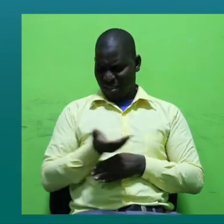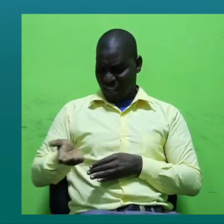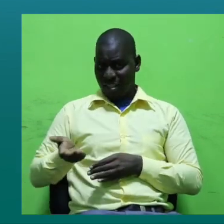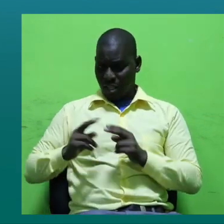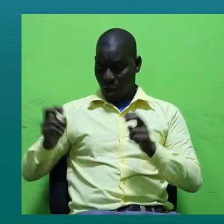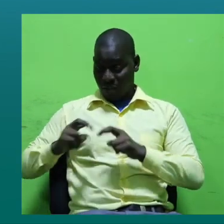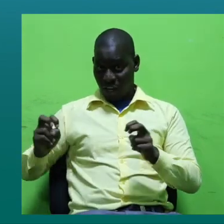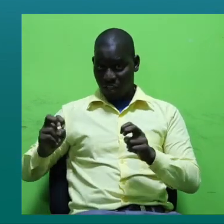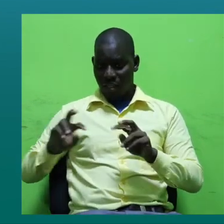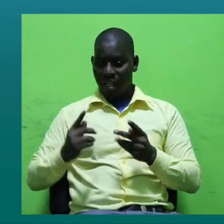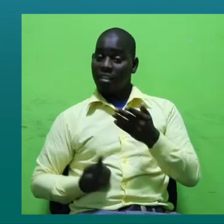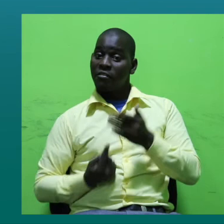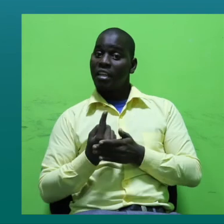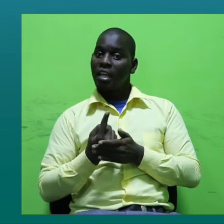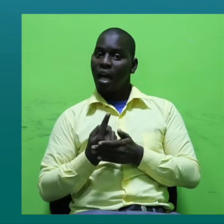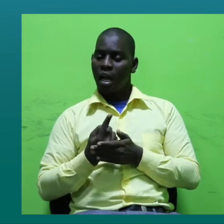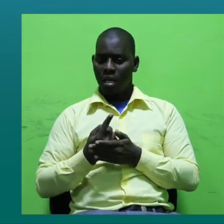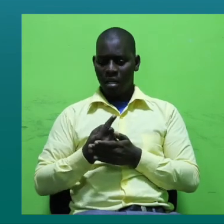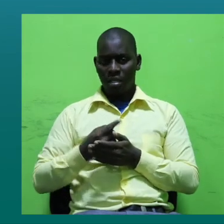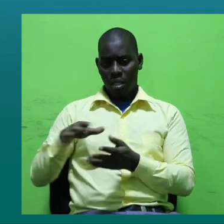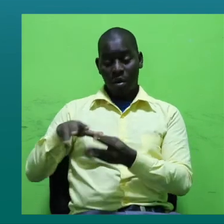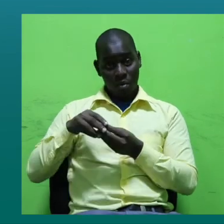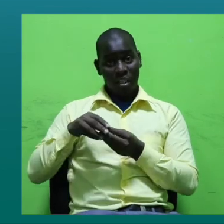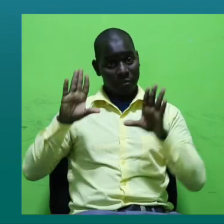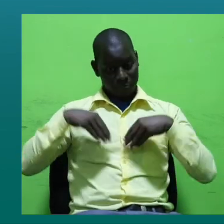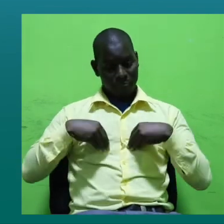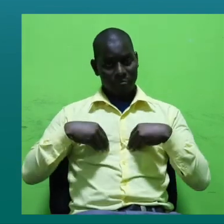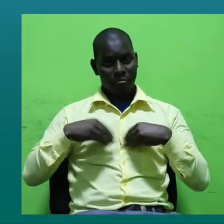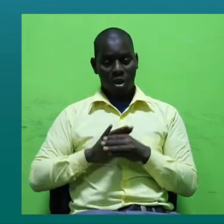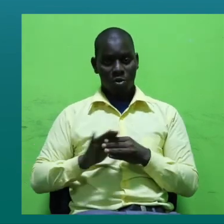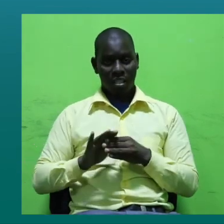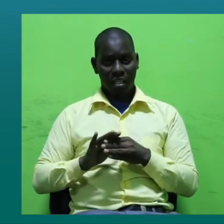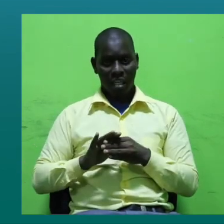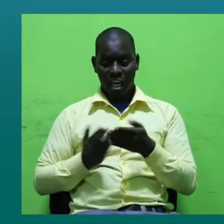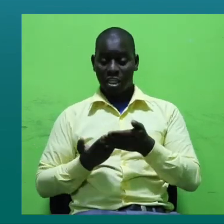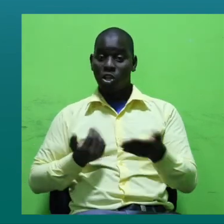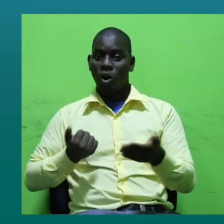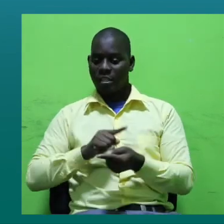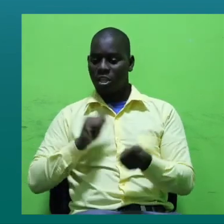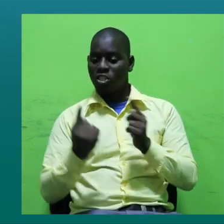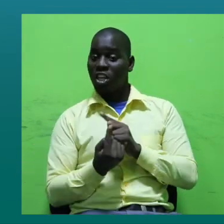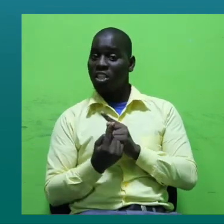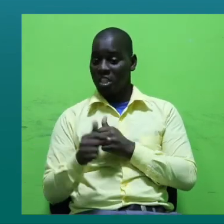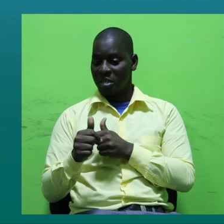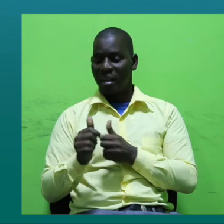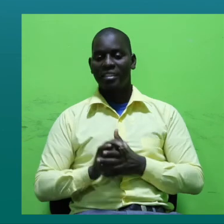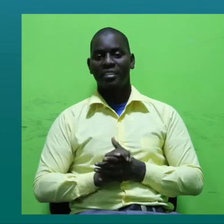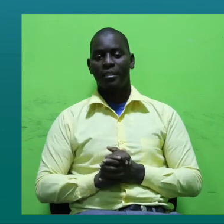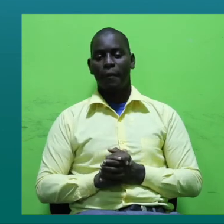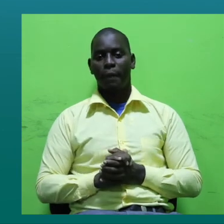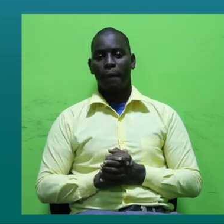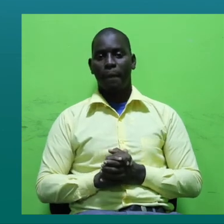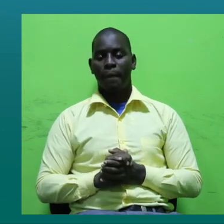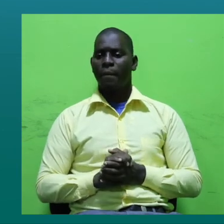Observation go hand to hand with data recording. Record the changes of the independent variable and the